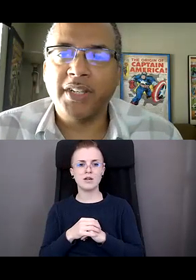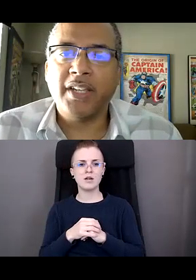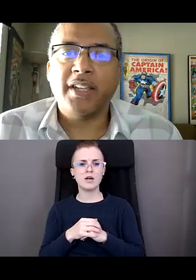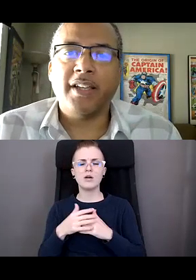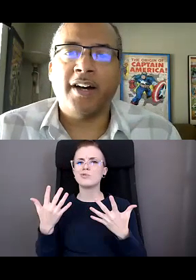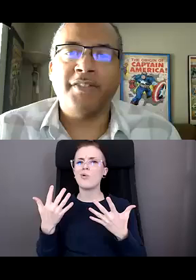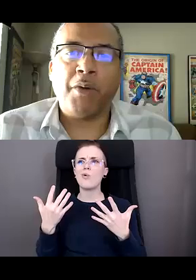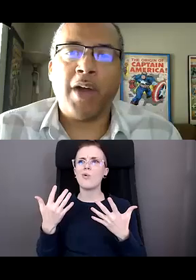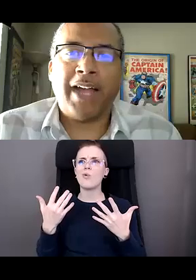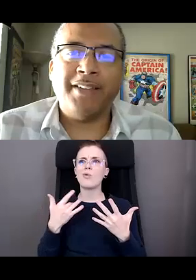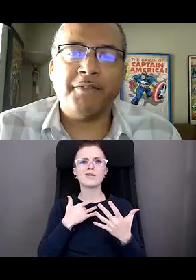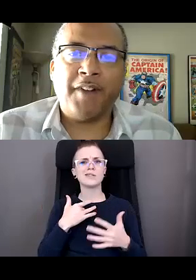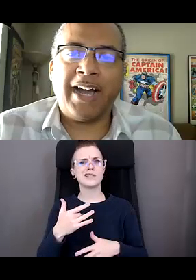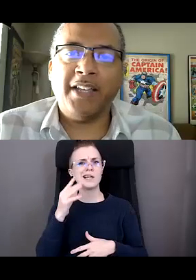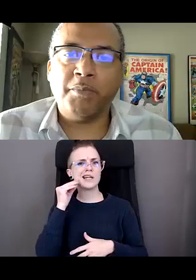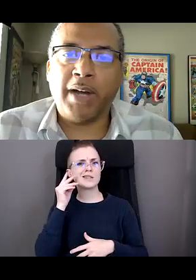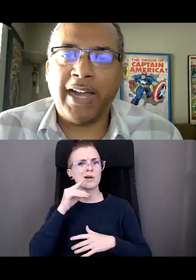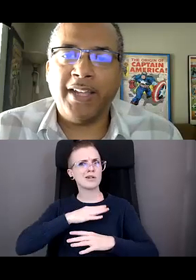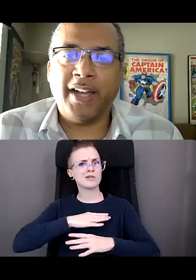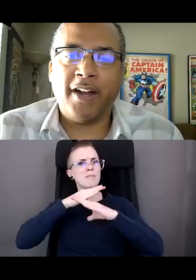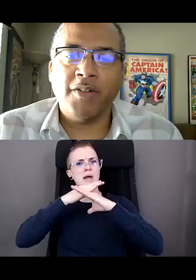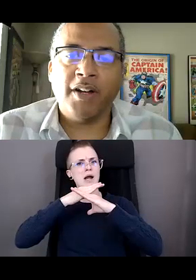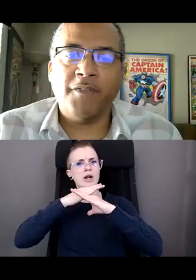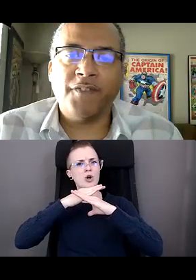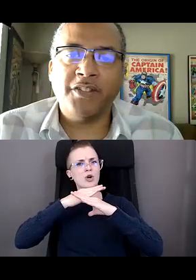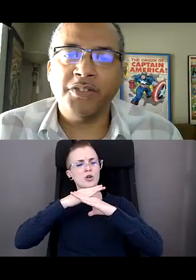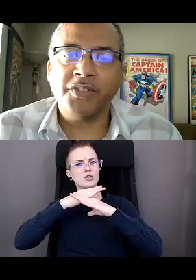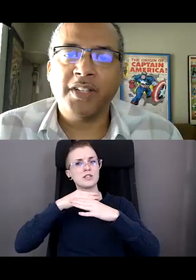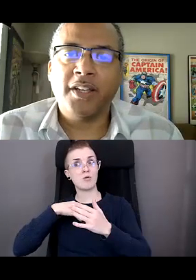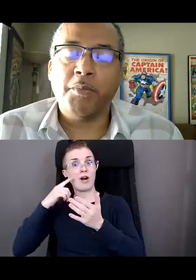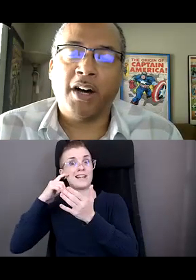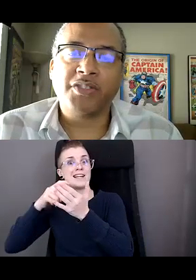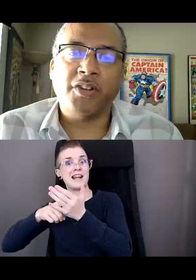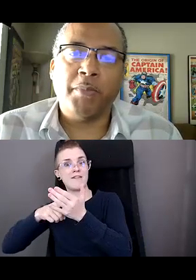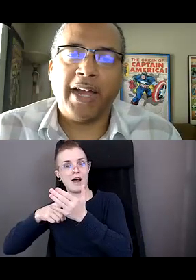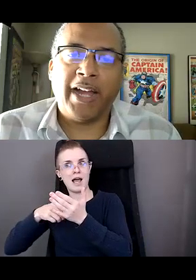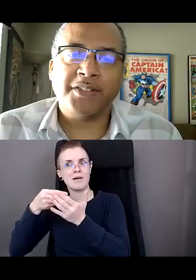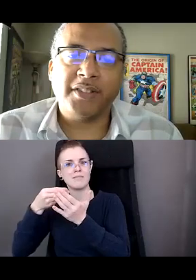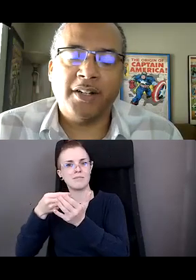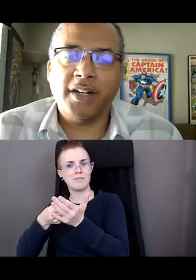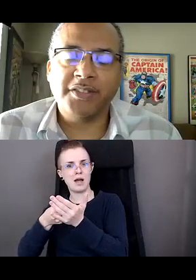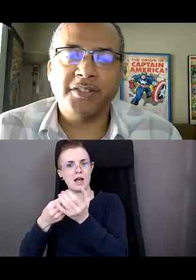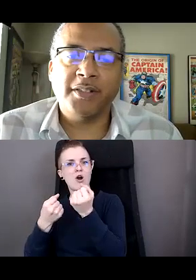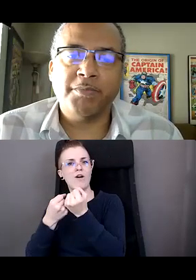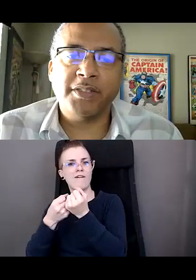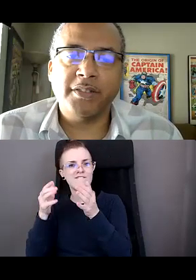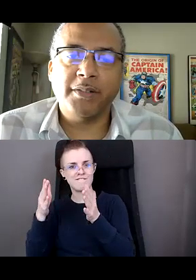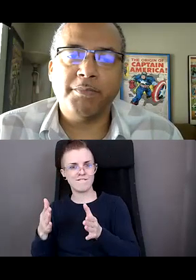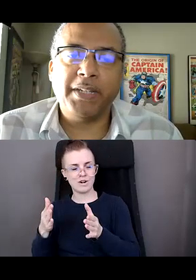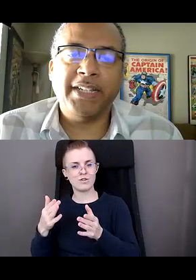barriers that were identified by our funders, but also by us as